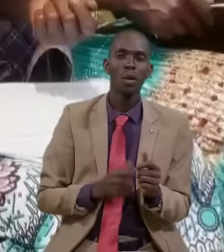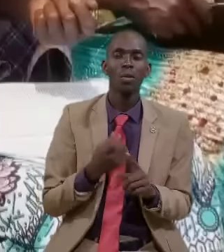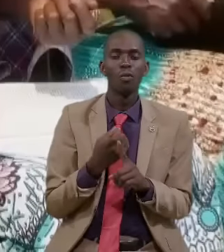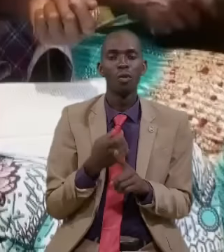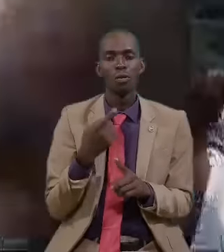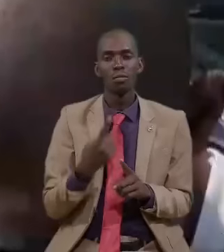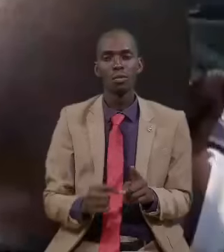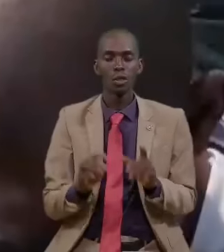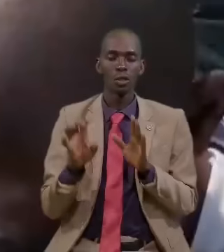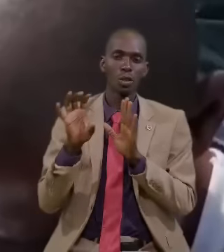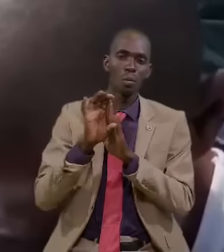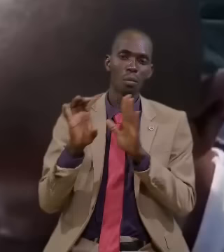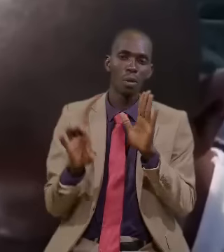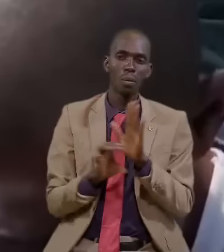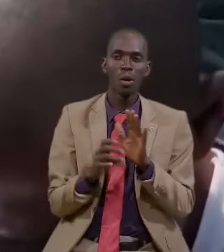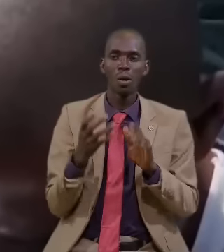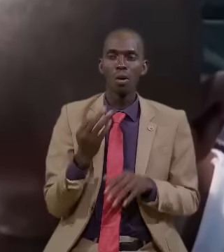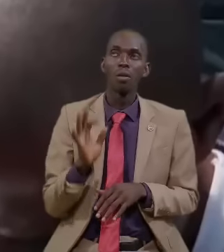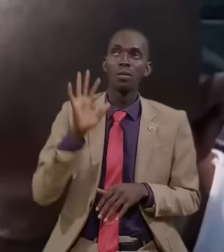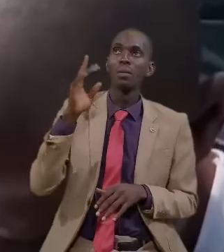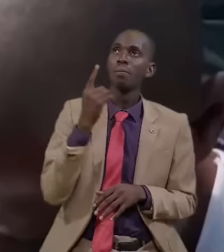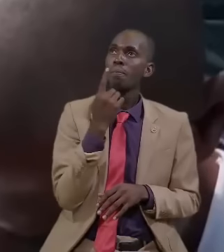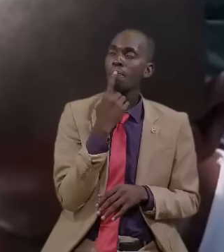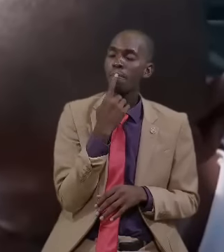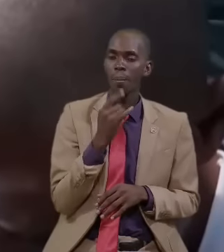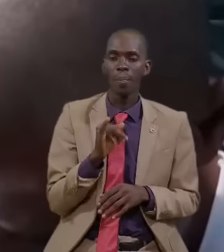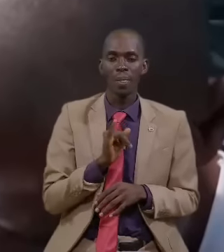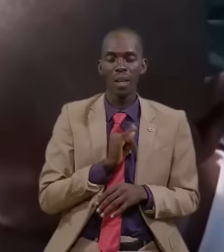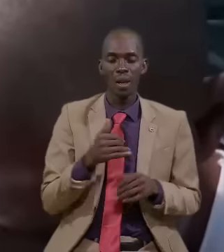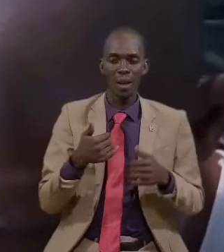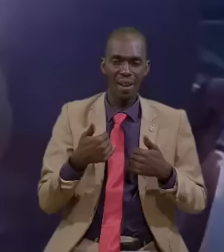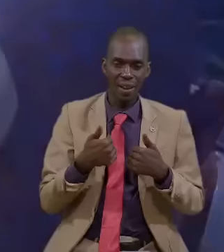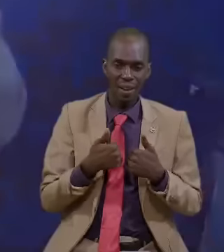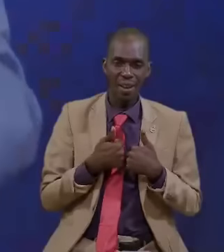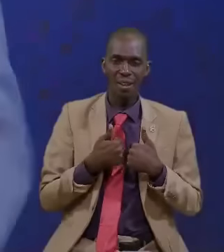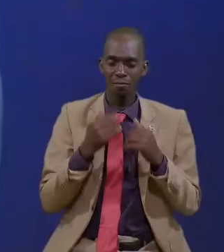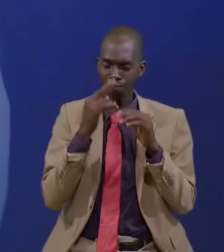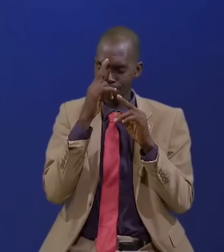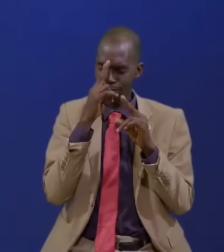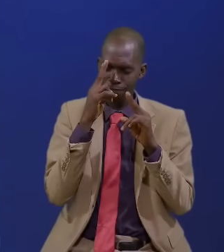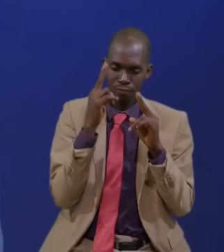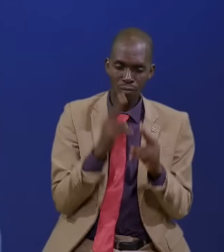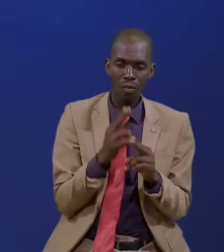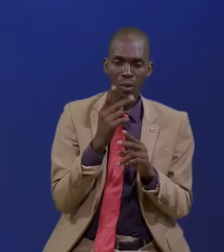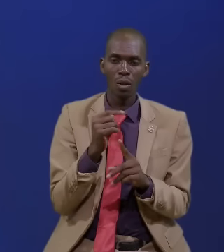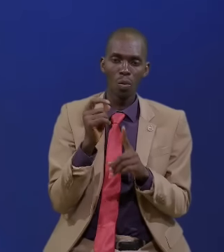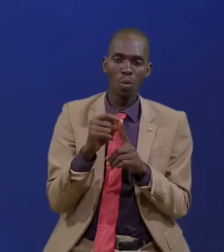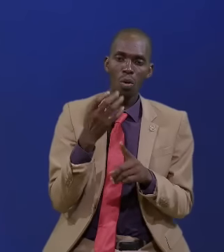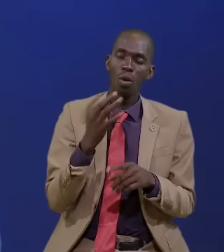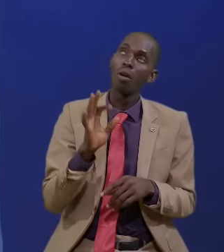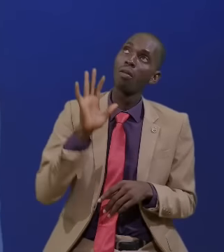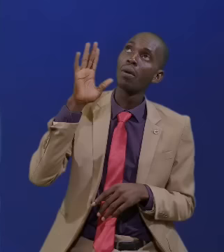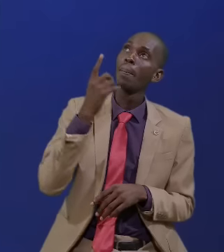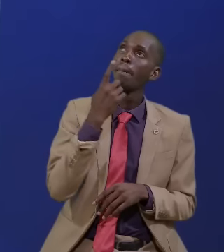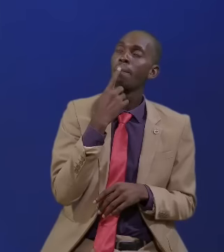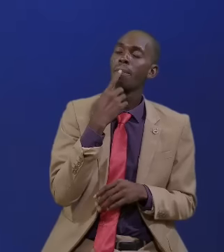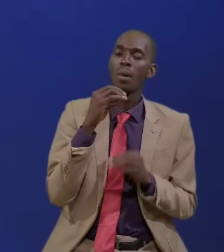his lips. I have esteemed the words of his mouth more